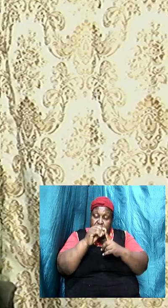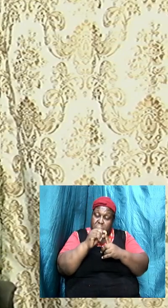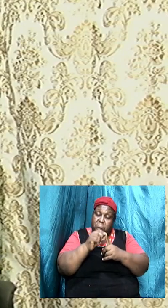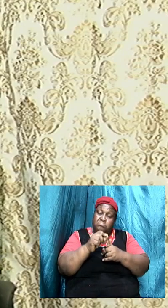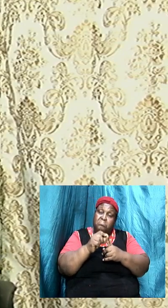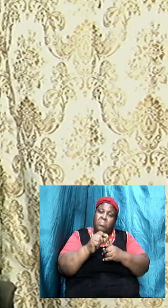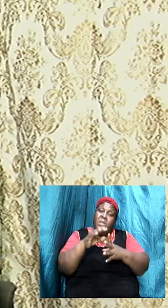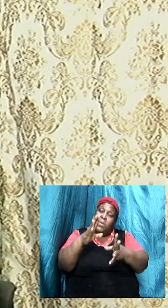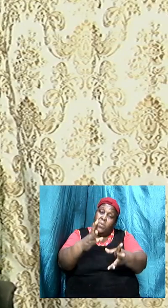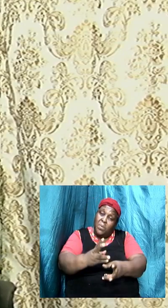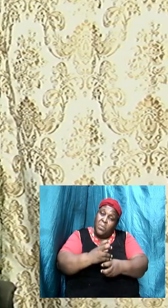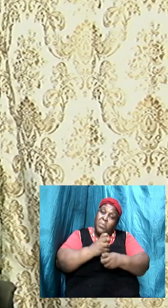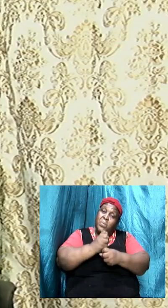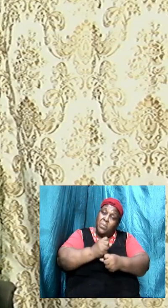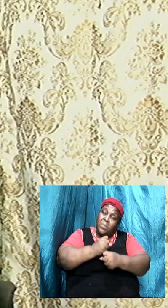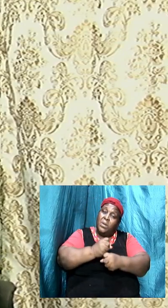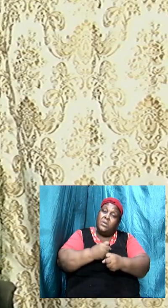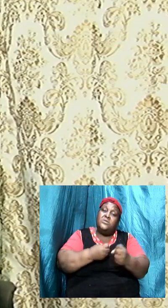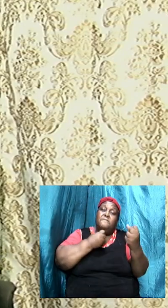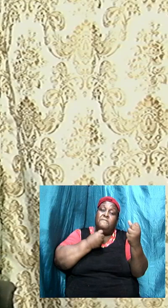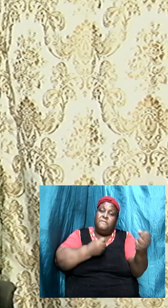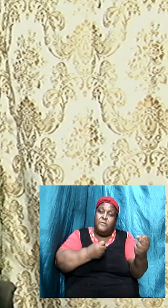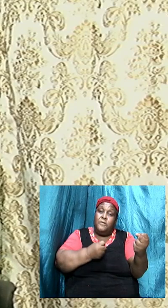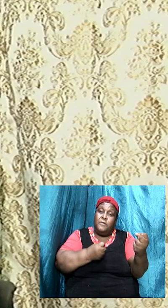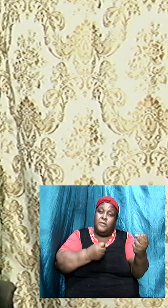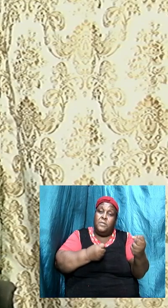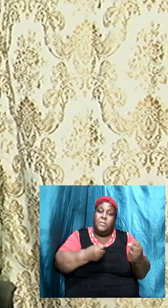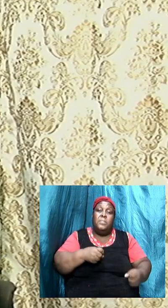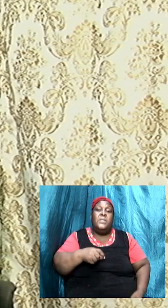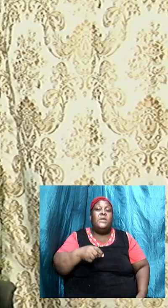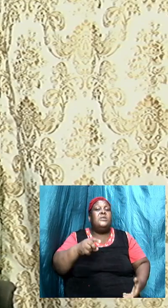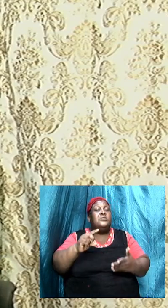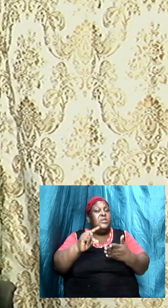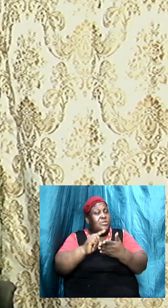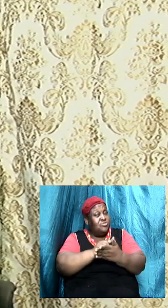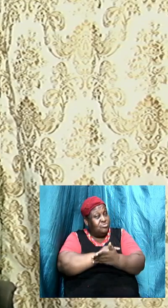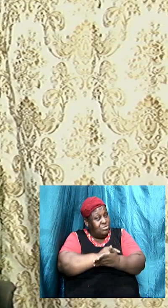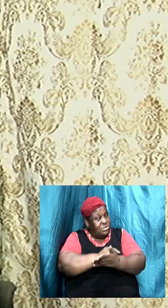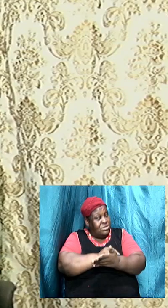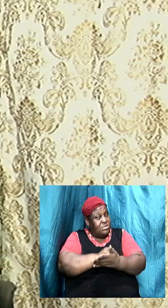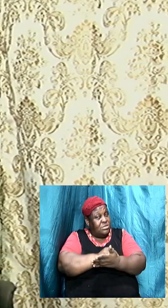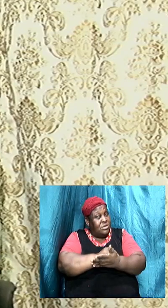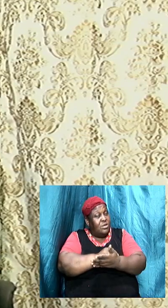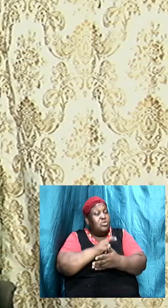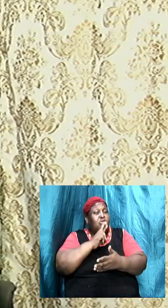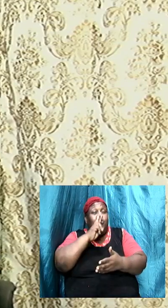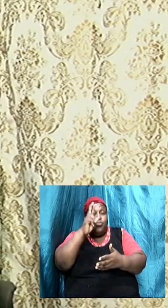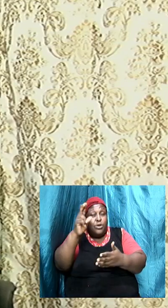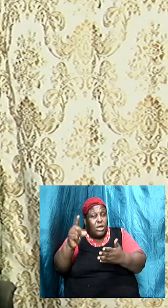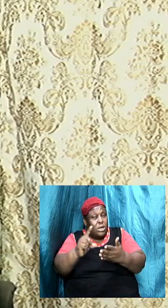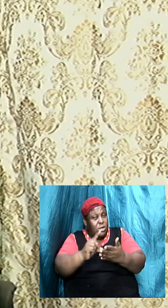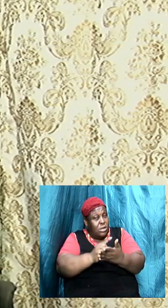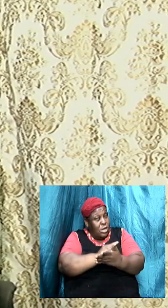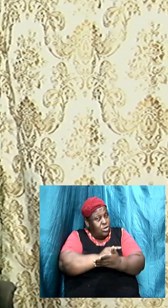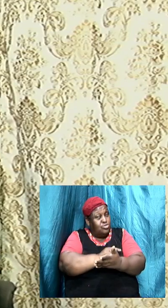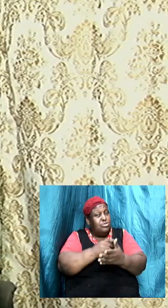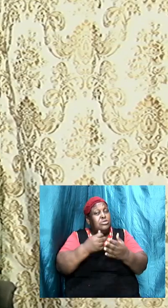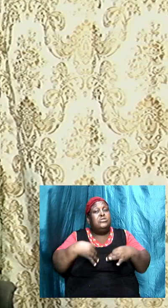and we hold on to sound doctrine. So really, doctrine is important.